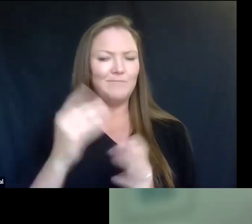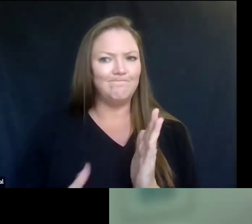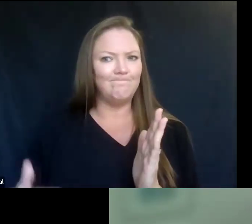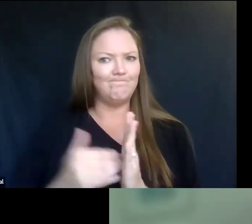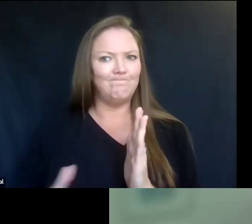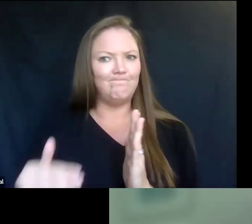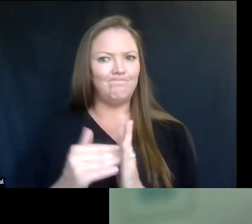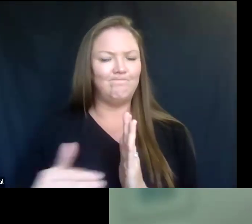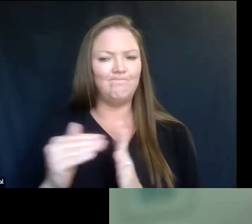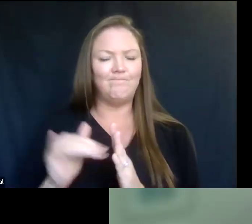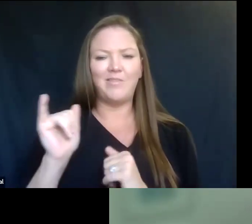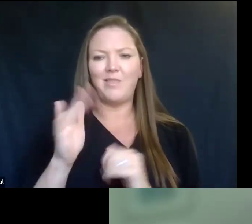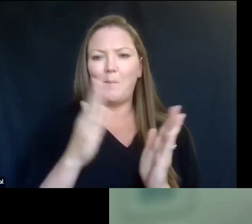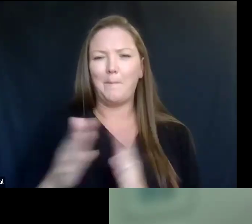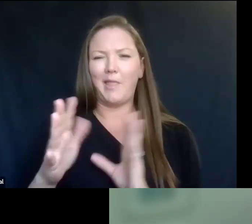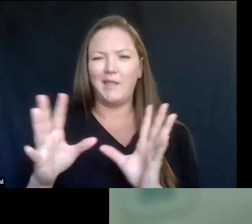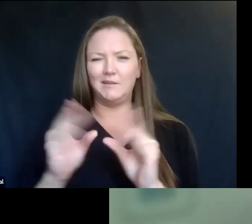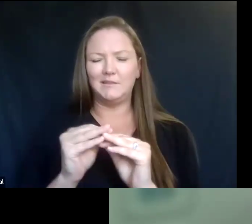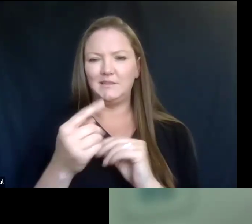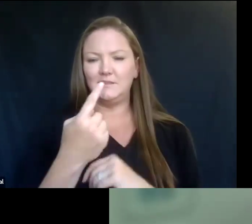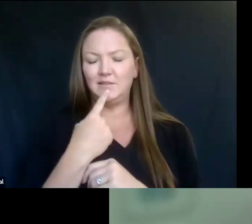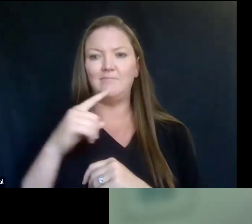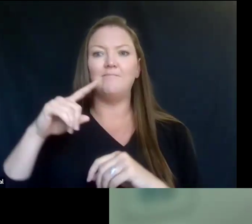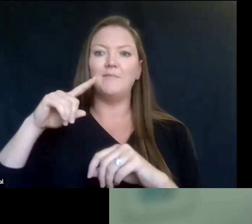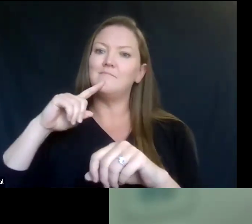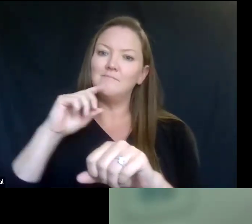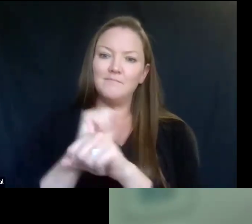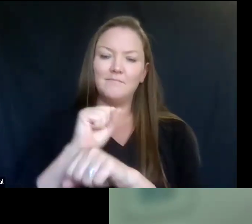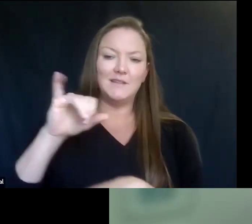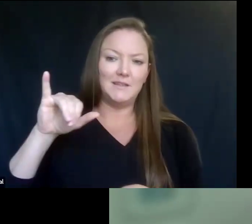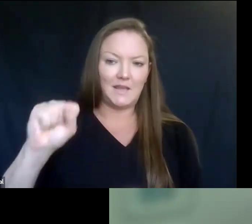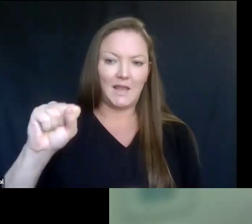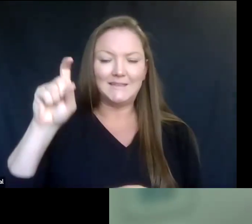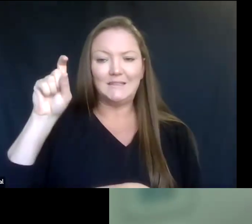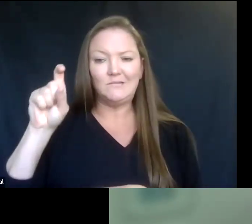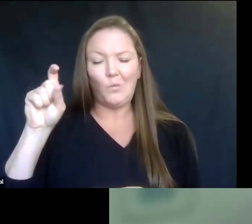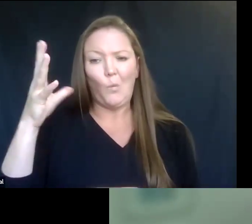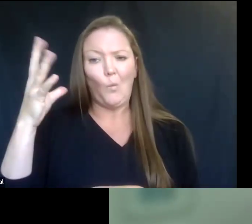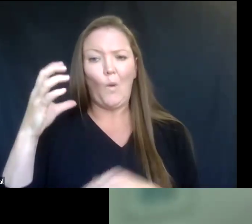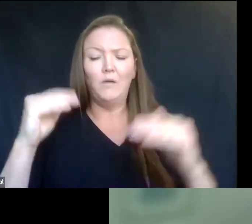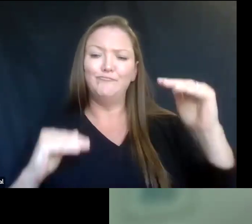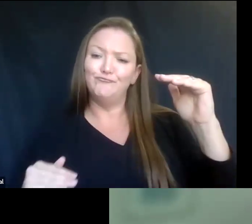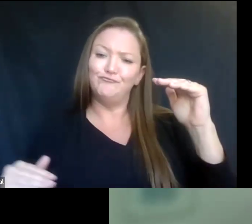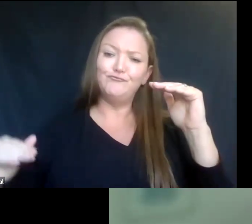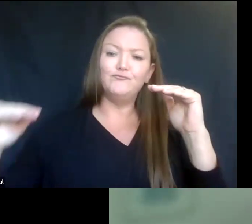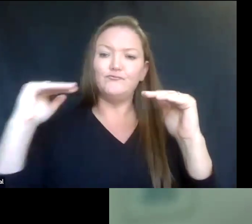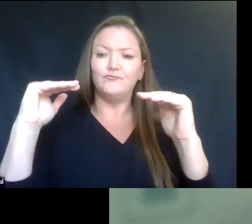planning sessions is absolutely like we want to close the digital divide and focus on